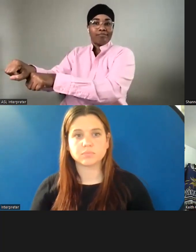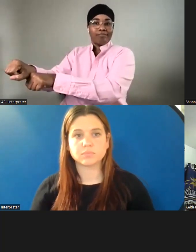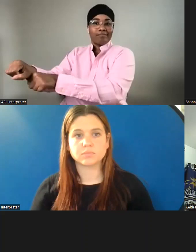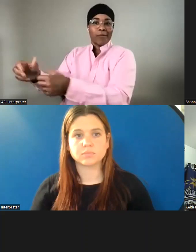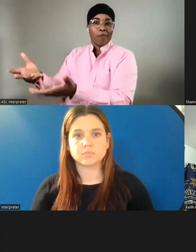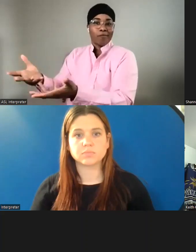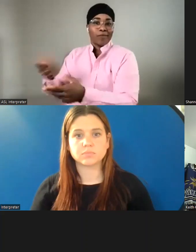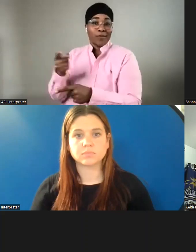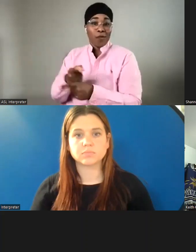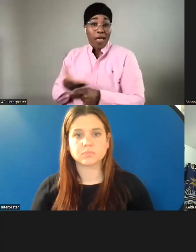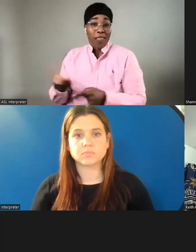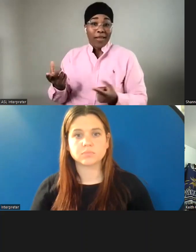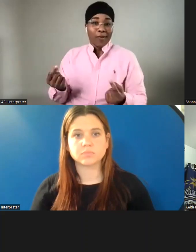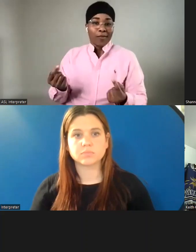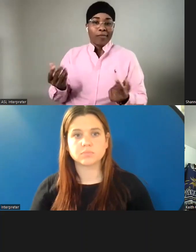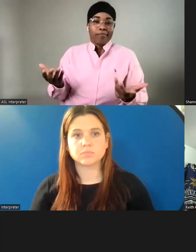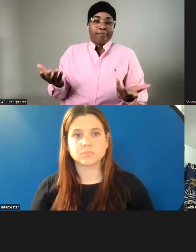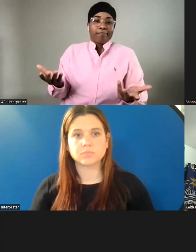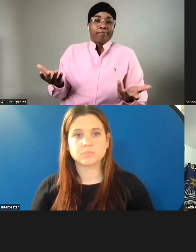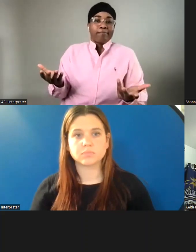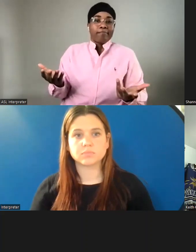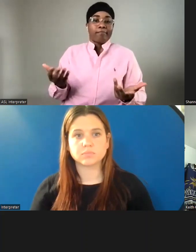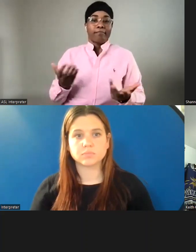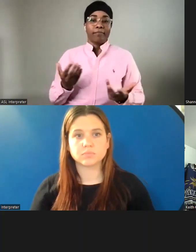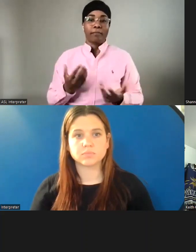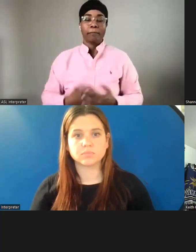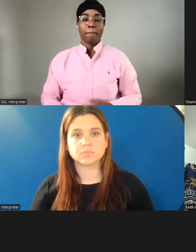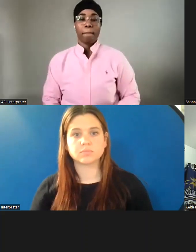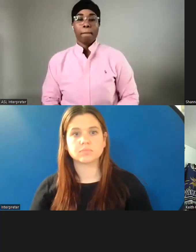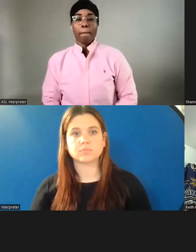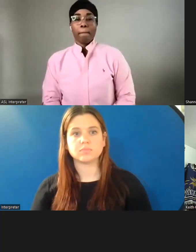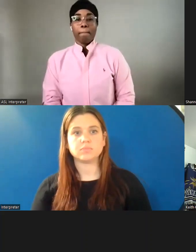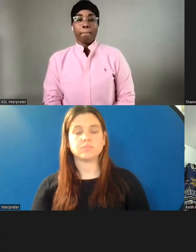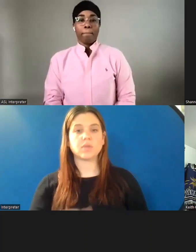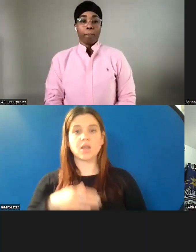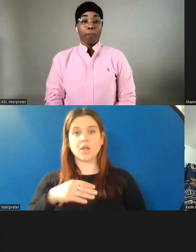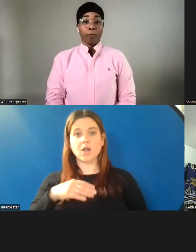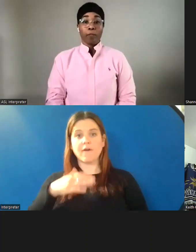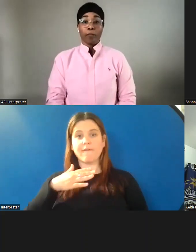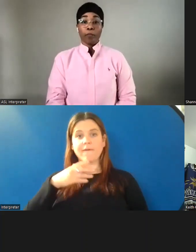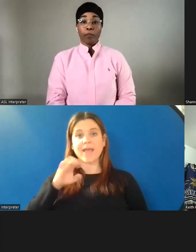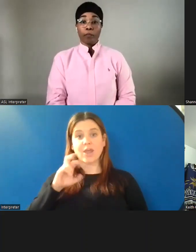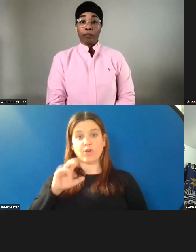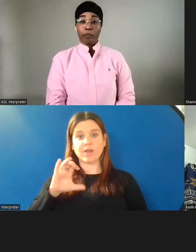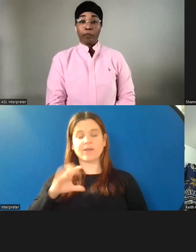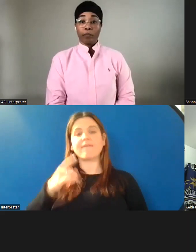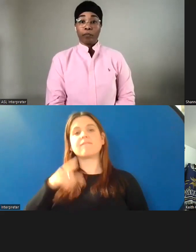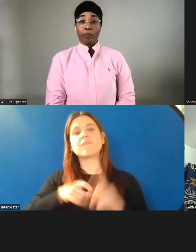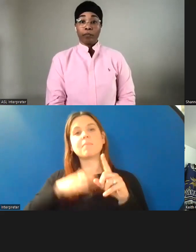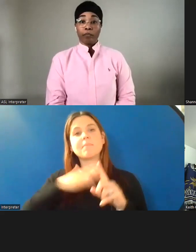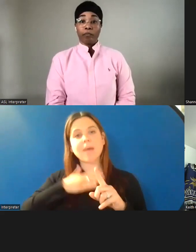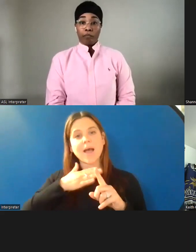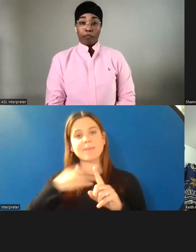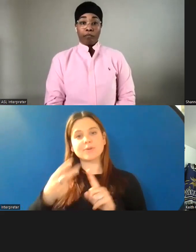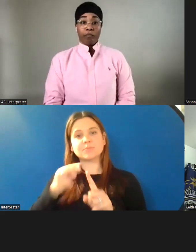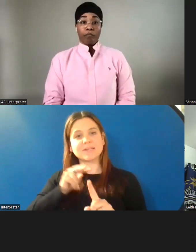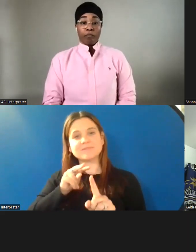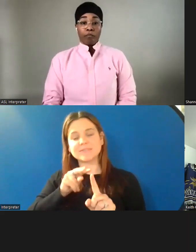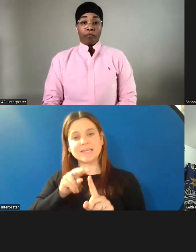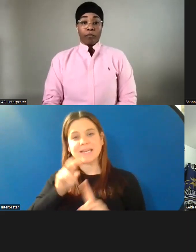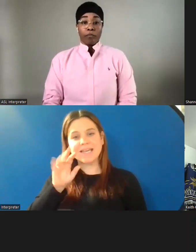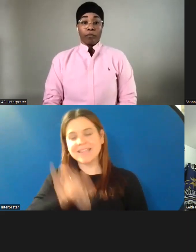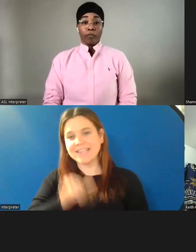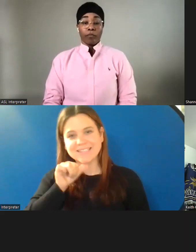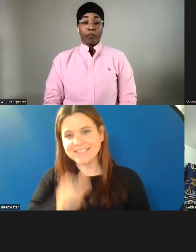I think, you know, from our perspective, I think we can't, that's not an answer I can